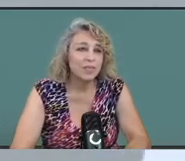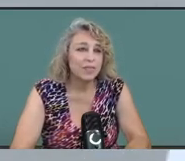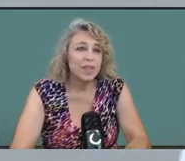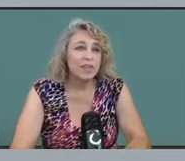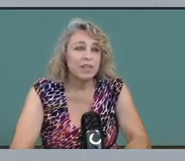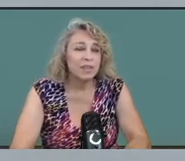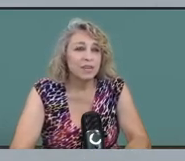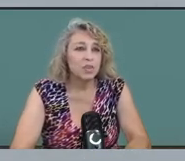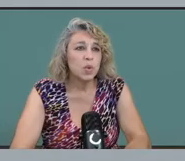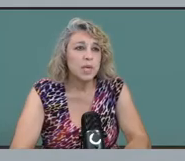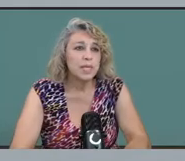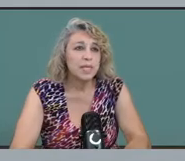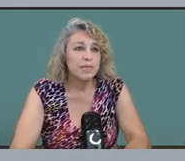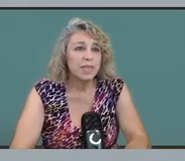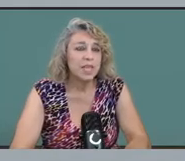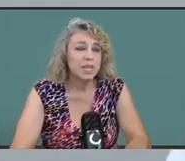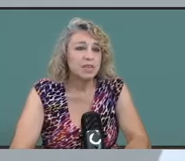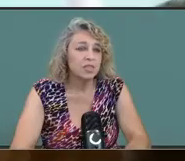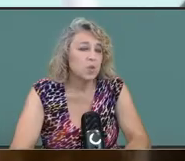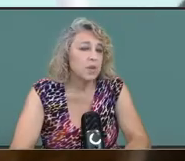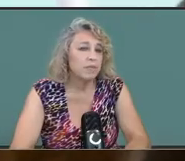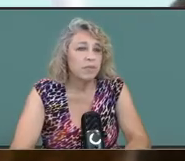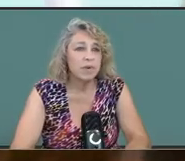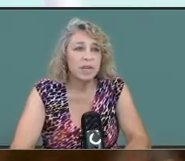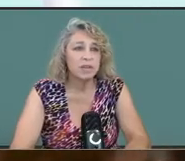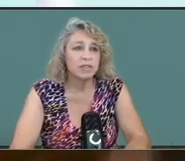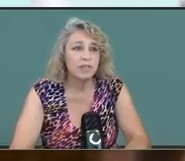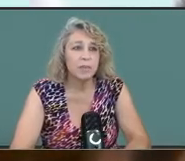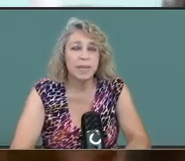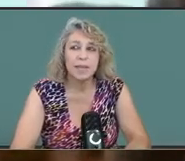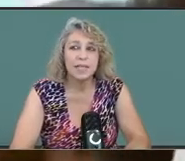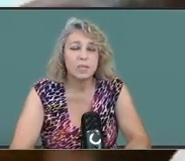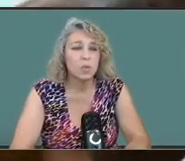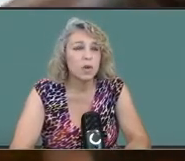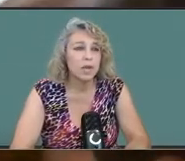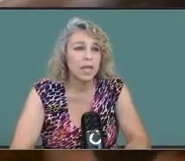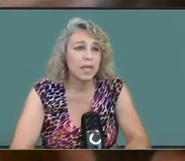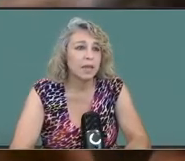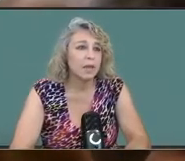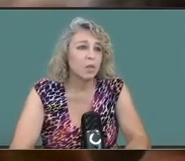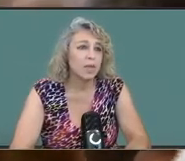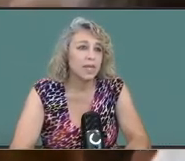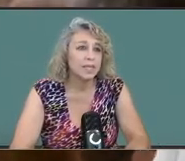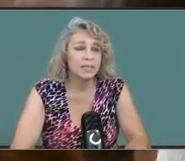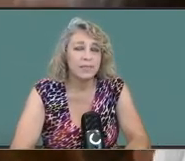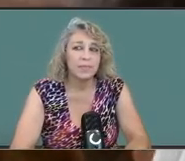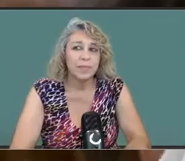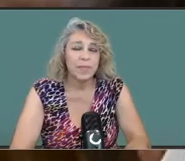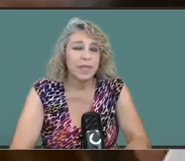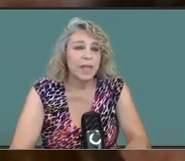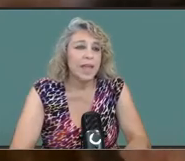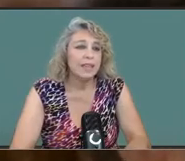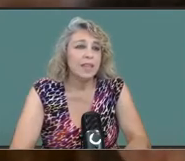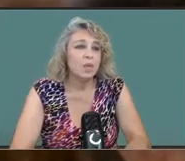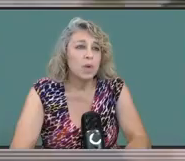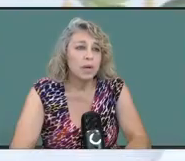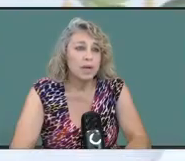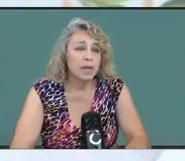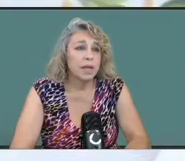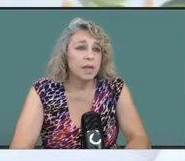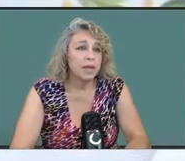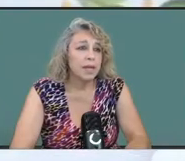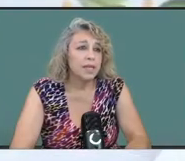Socorro. They're 27 years, 24 years, Beatriz, working with us, and they